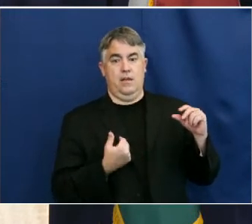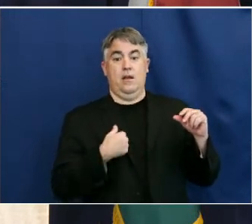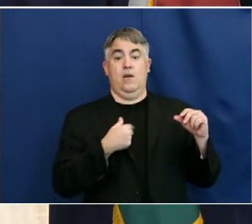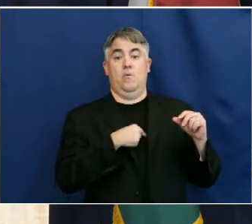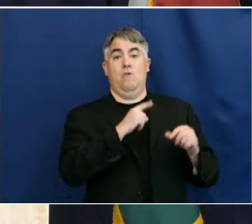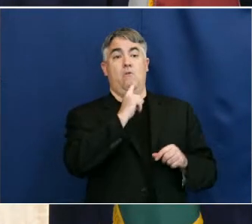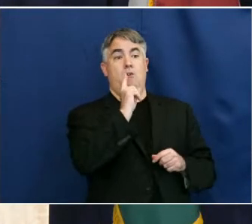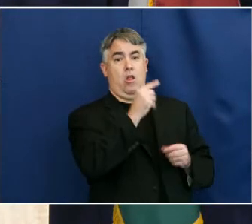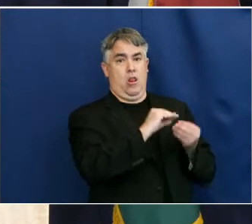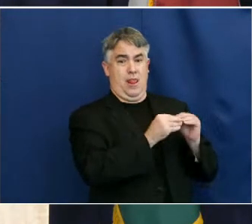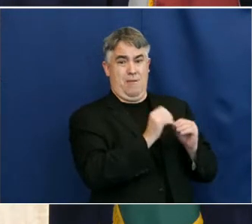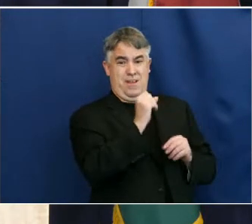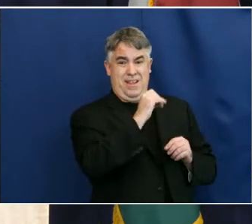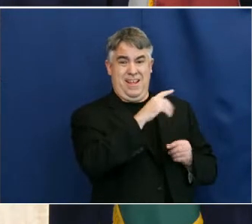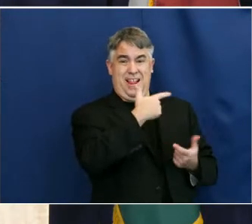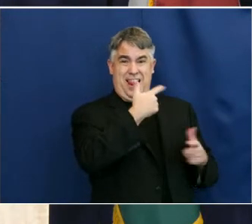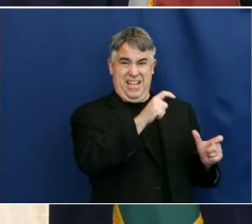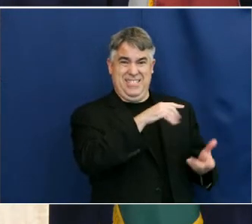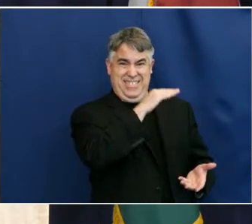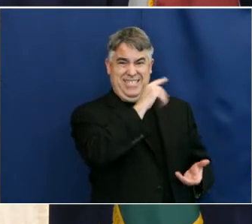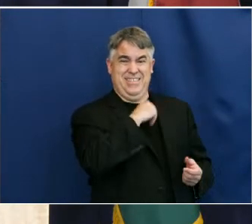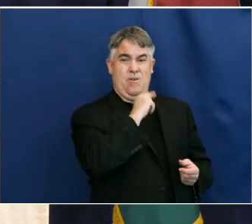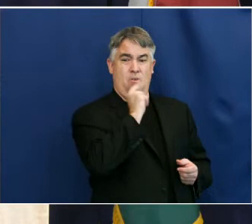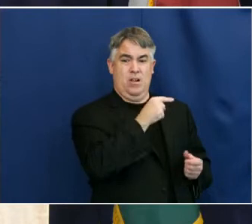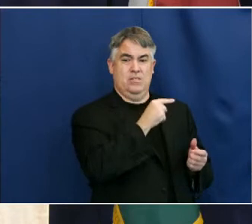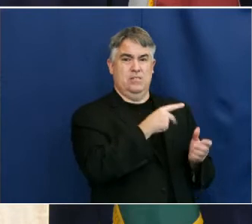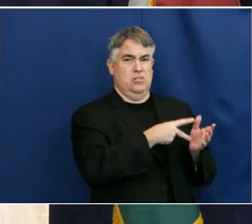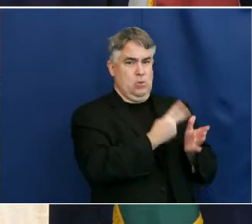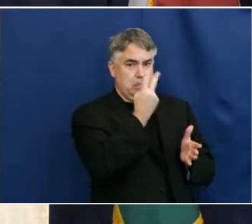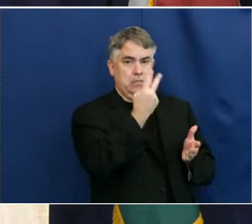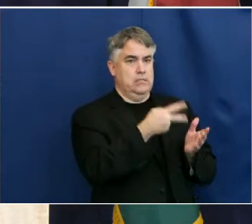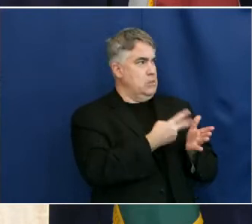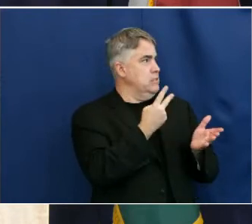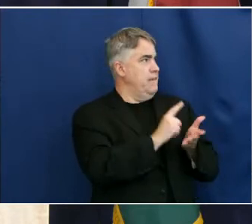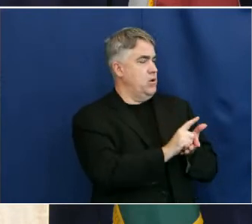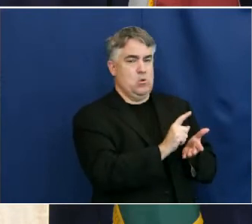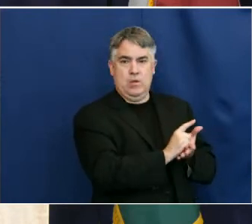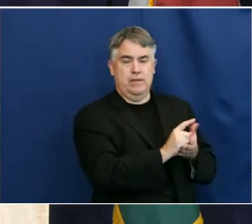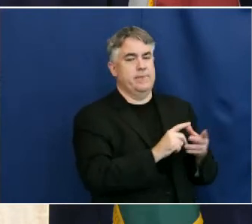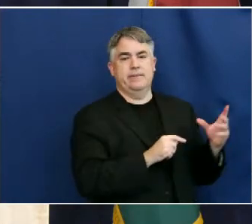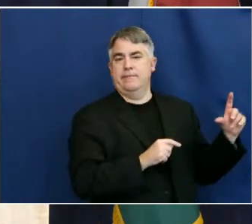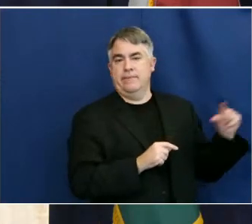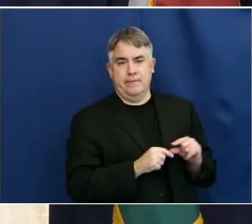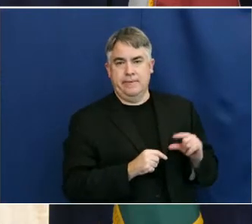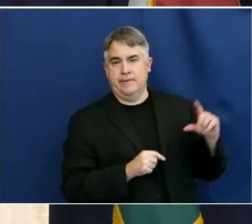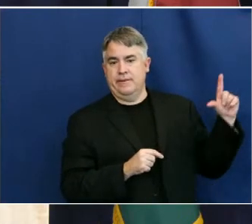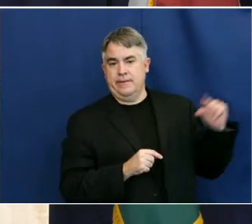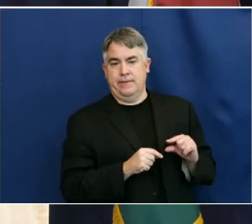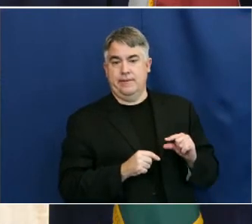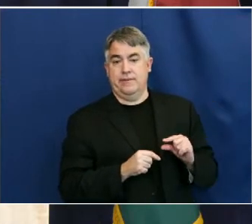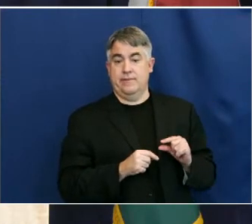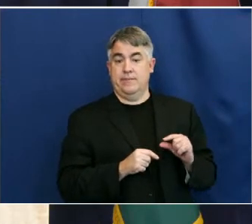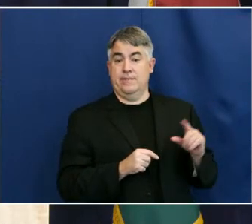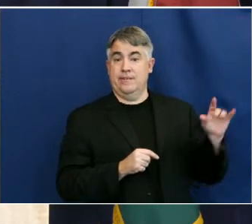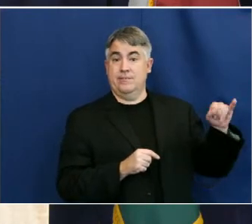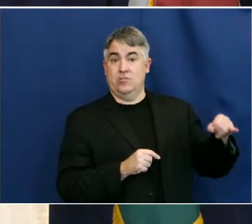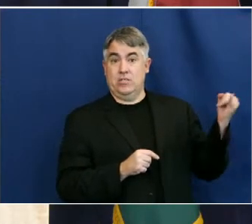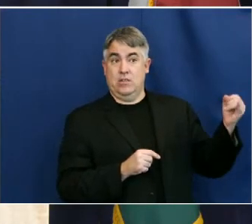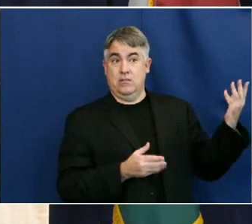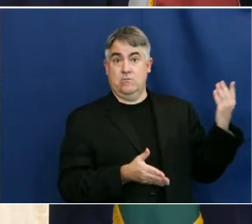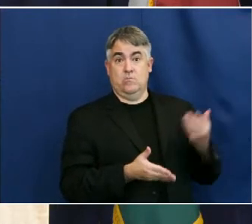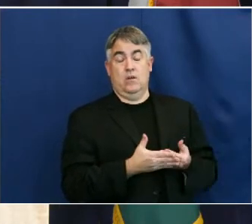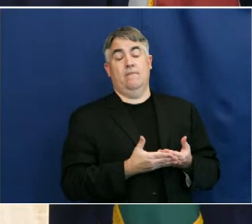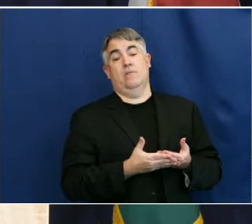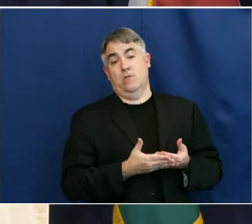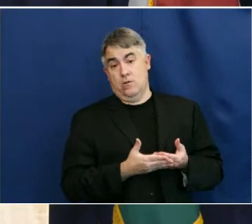twice a week. So that's the first point. We will plug the Johnson & Johnson vaccine into all of the strategies that we are